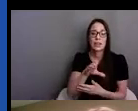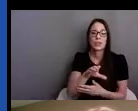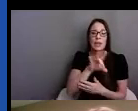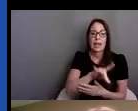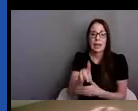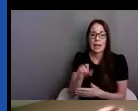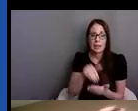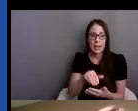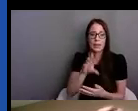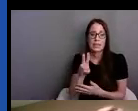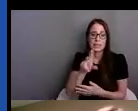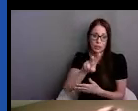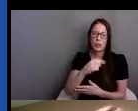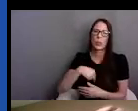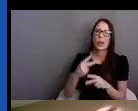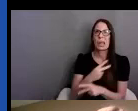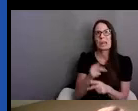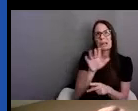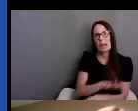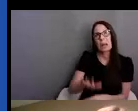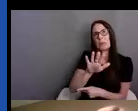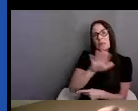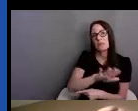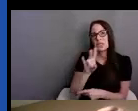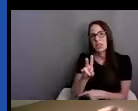2,688,062, and we're calculating that at about